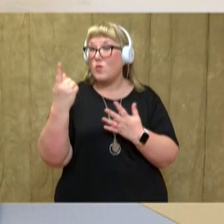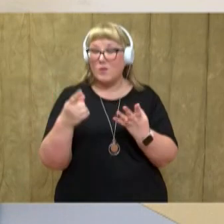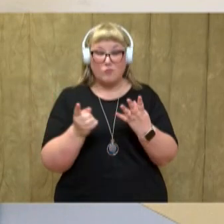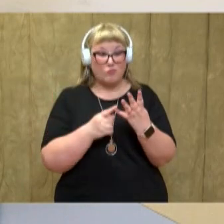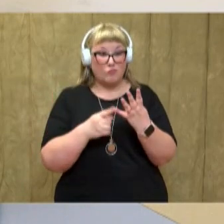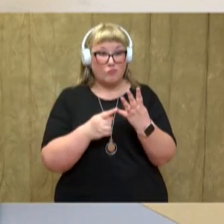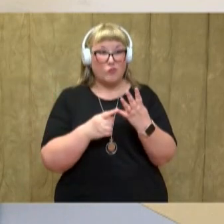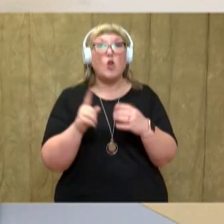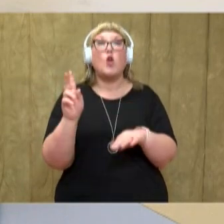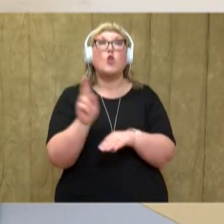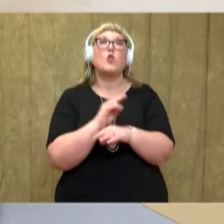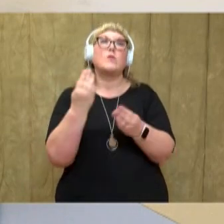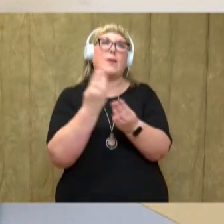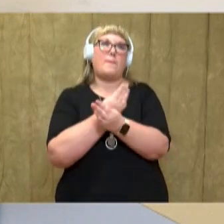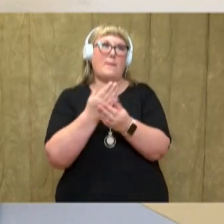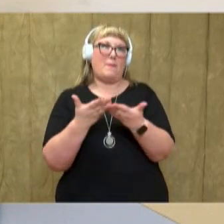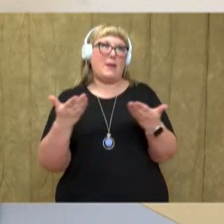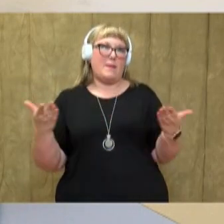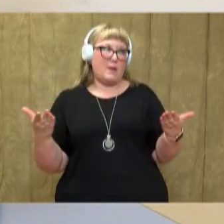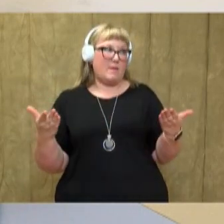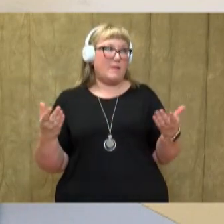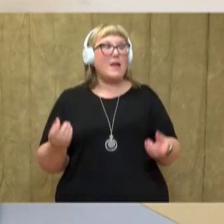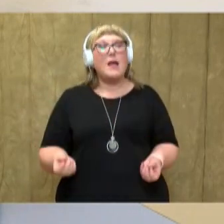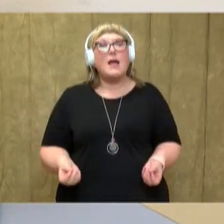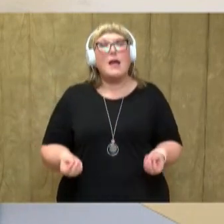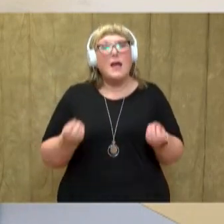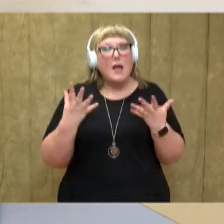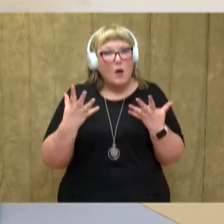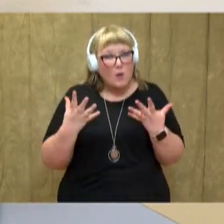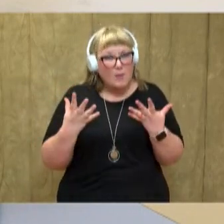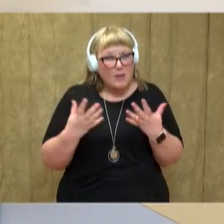math manipulatives. So how many